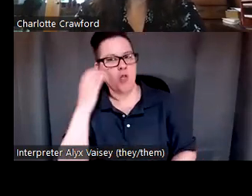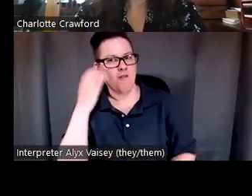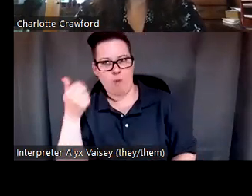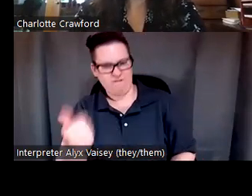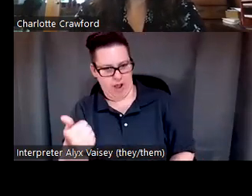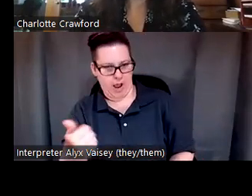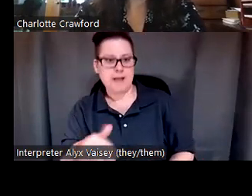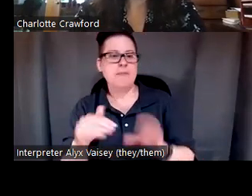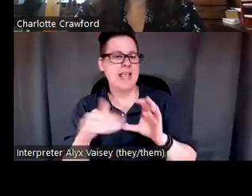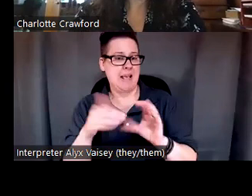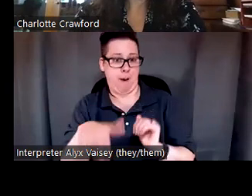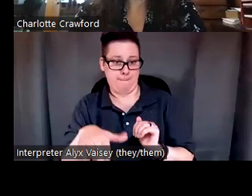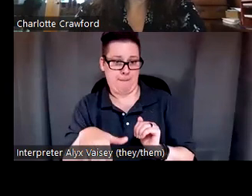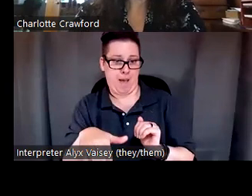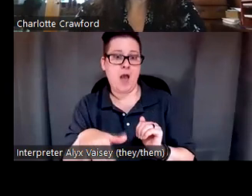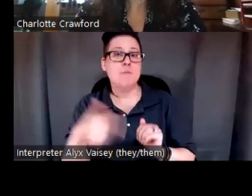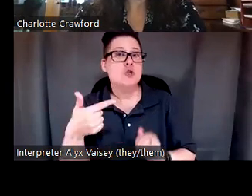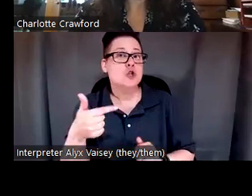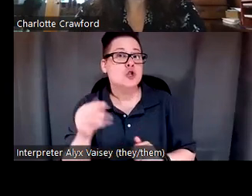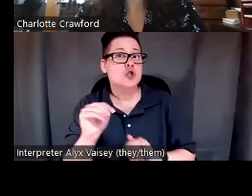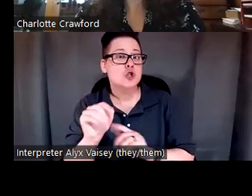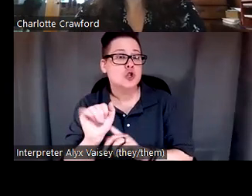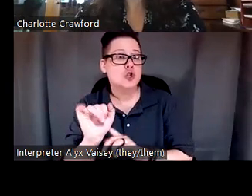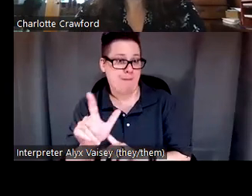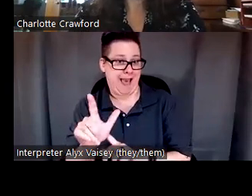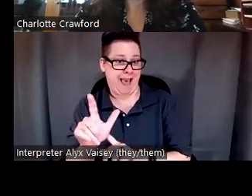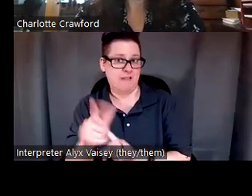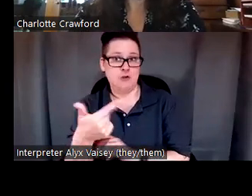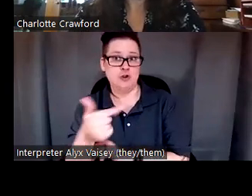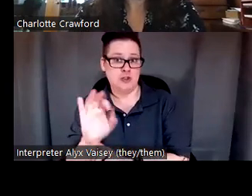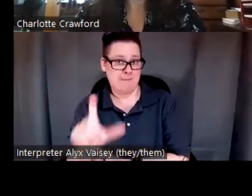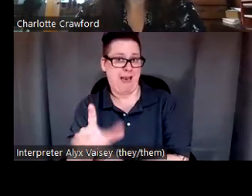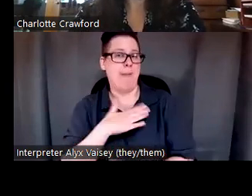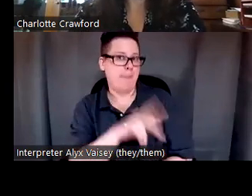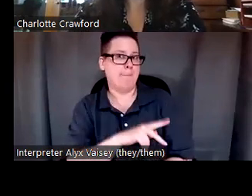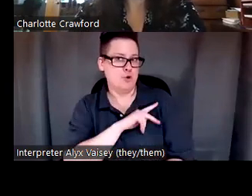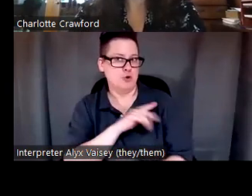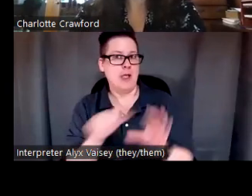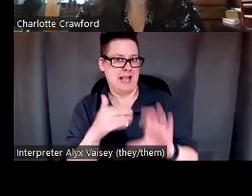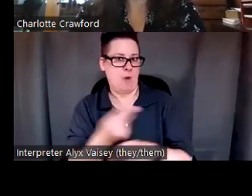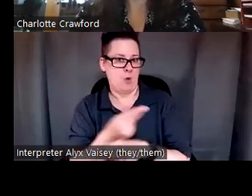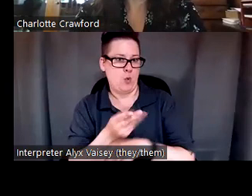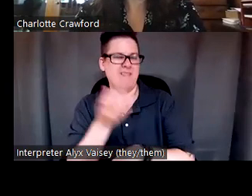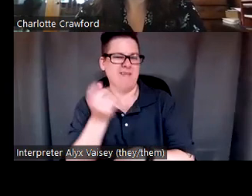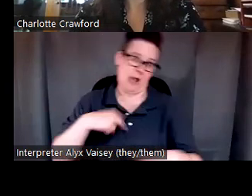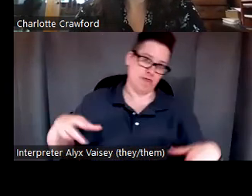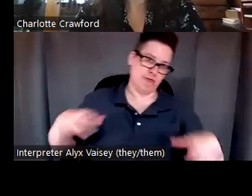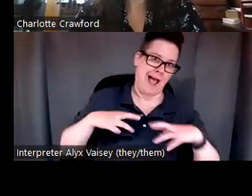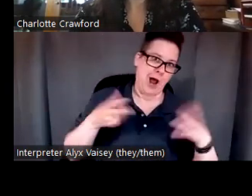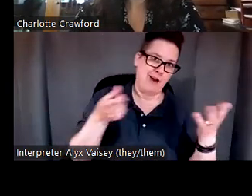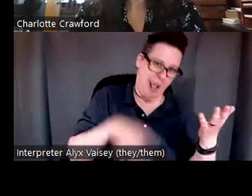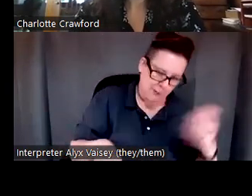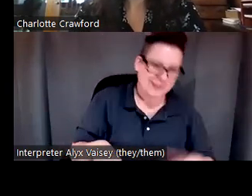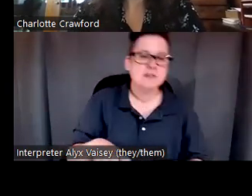the email at the bottom, it says Charlotte Crawford 2017. That is my email that I'll be switching to once I am totally gone from Lake